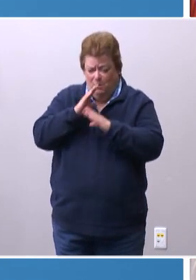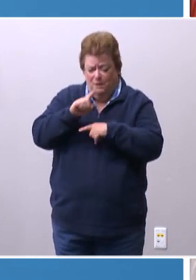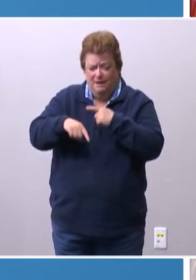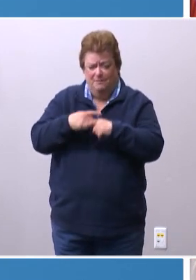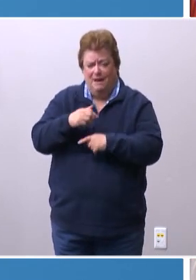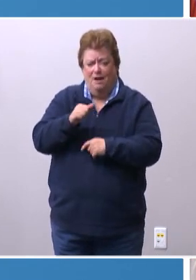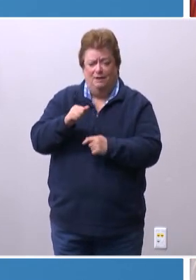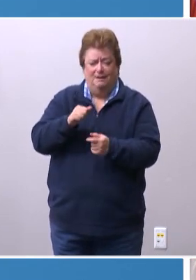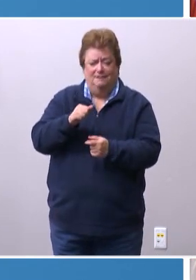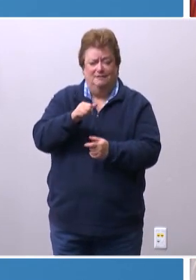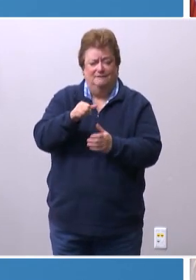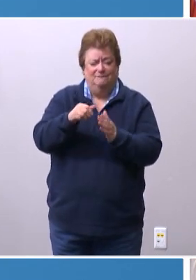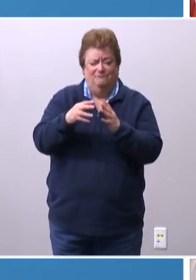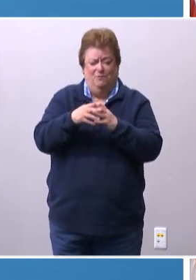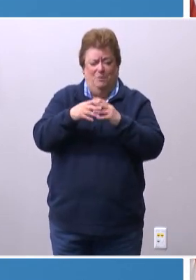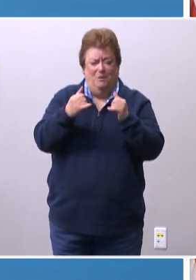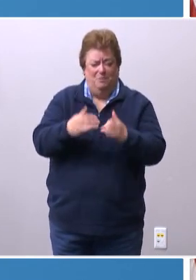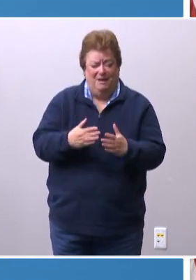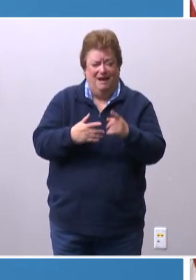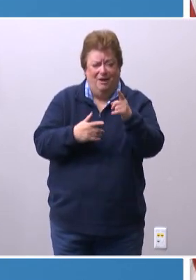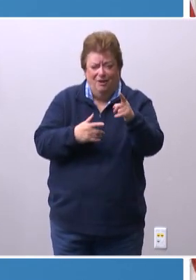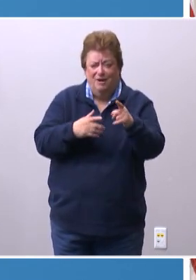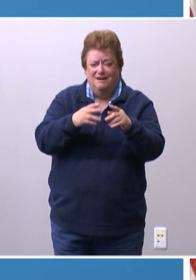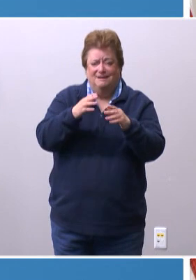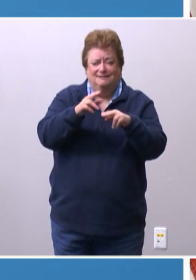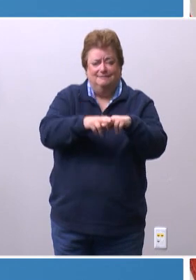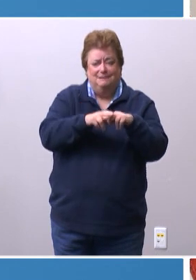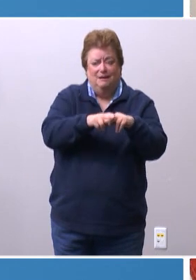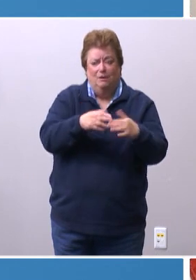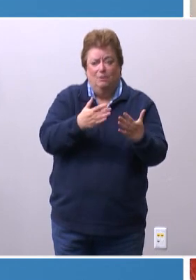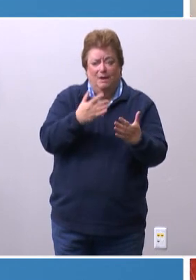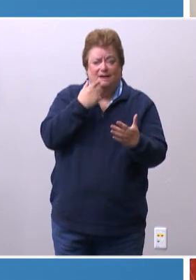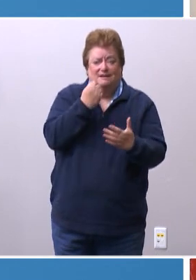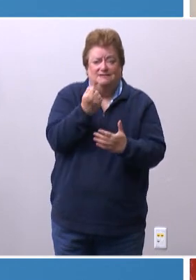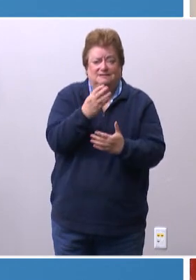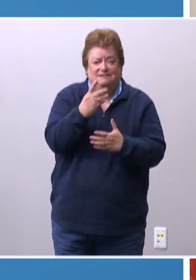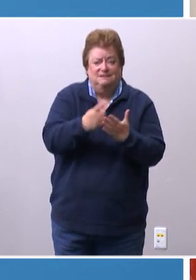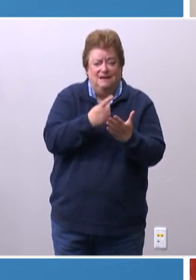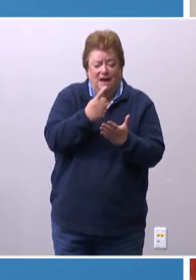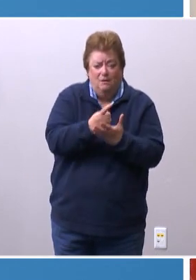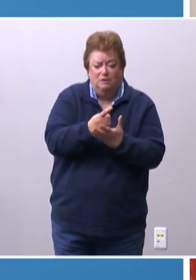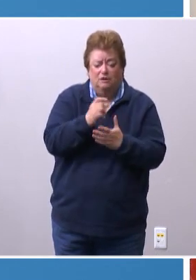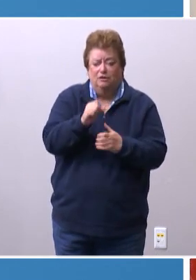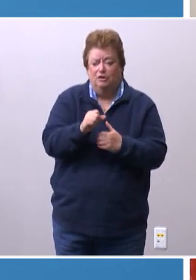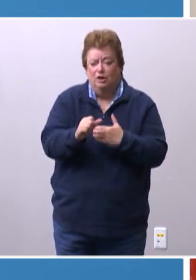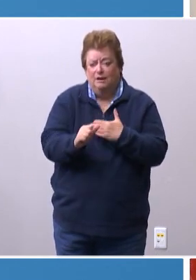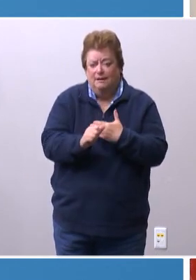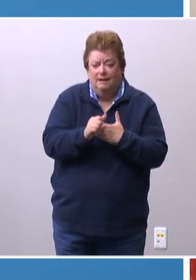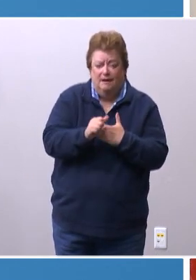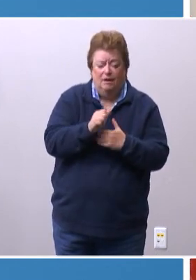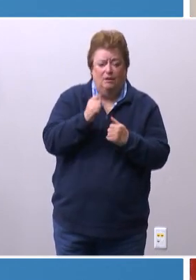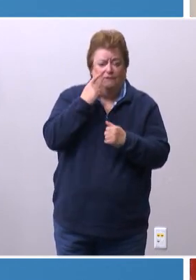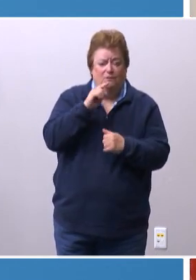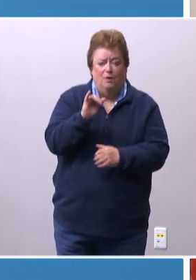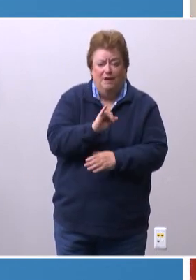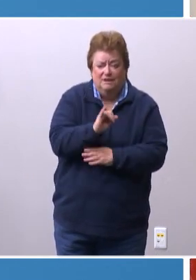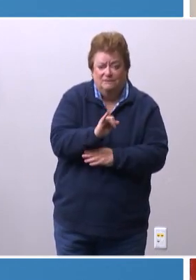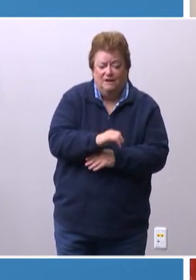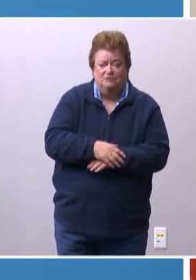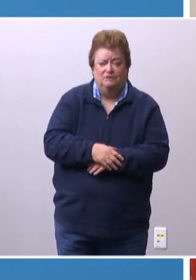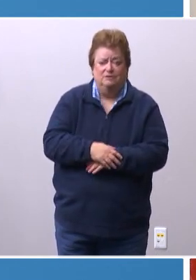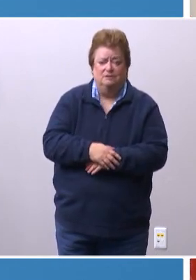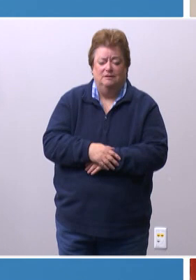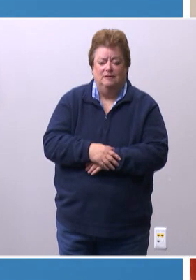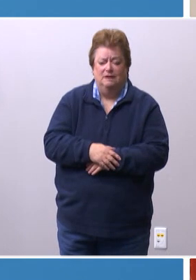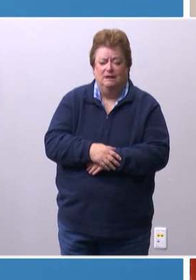bones sticking out of his arm having to wait 16 hours to get surgery? Infection risks go up. The chance for good outcomes go down.